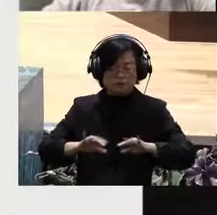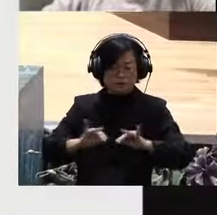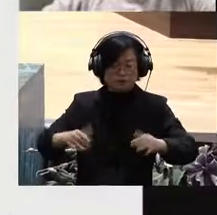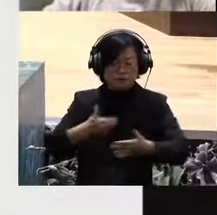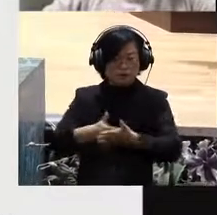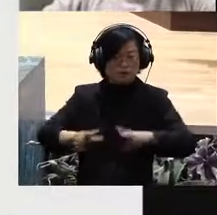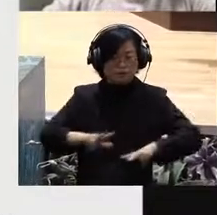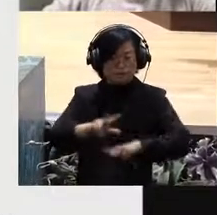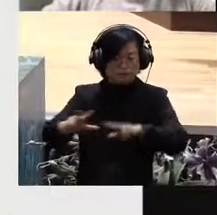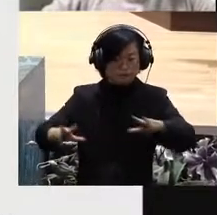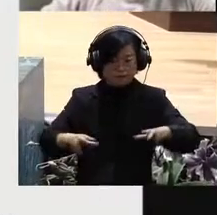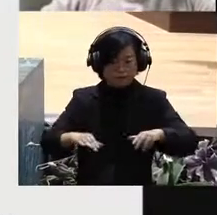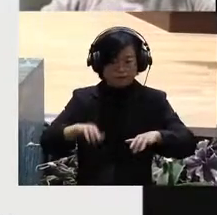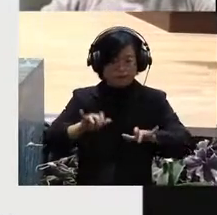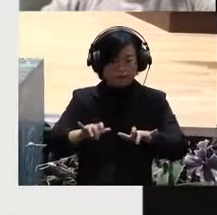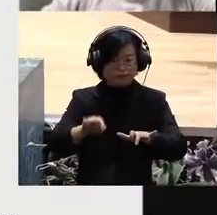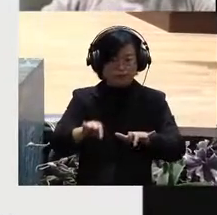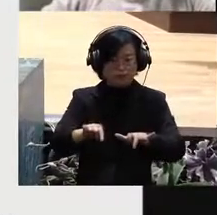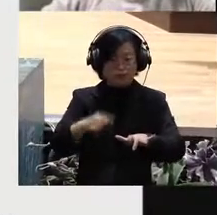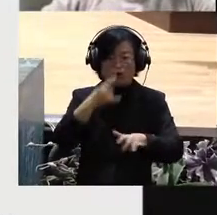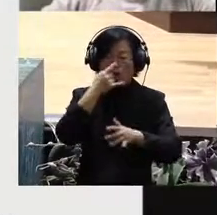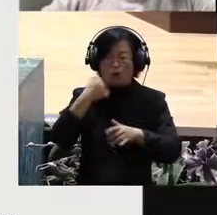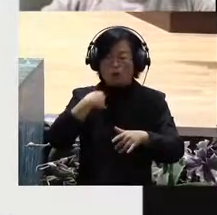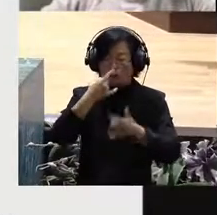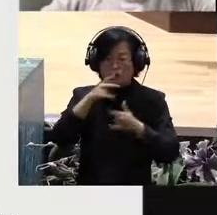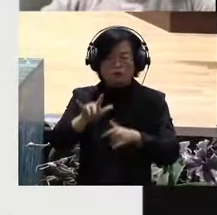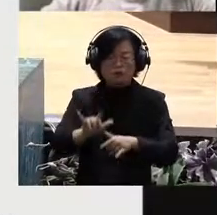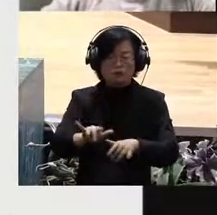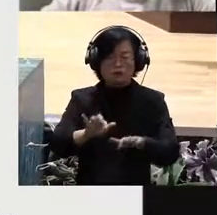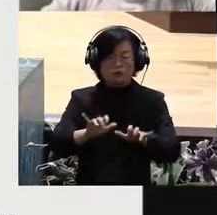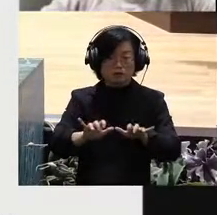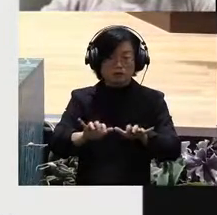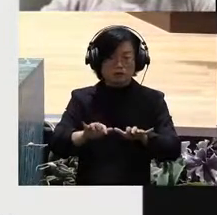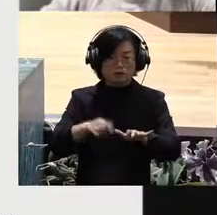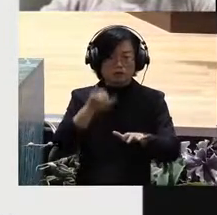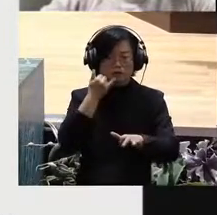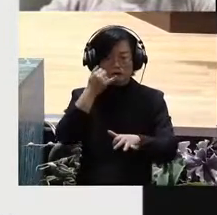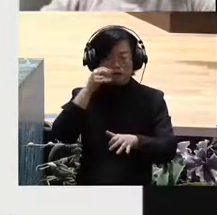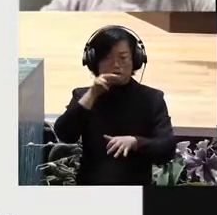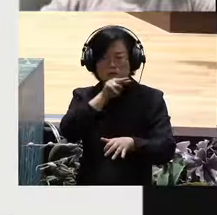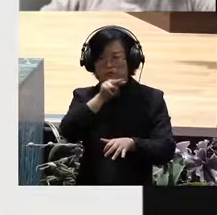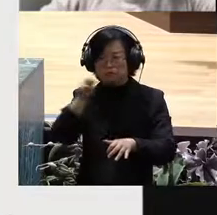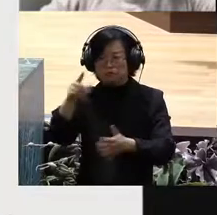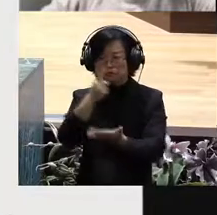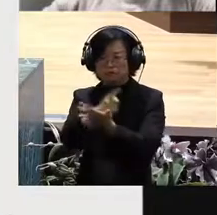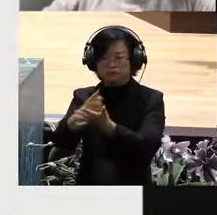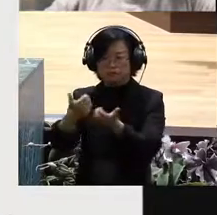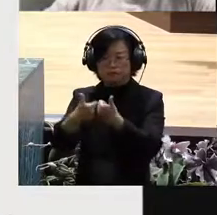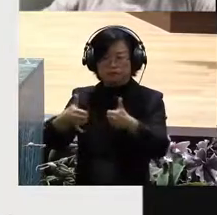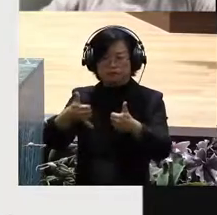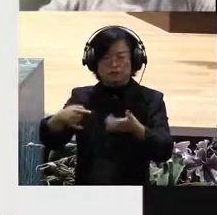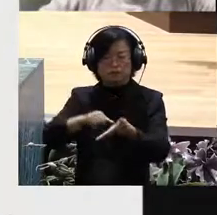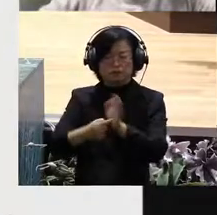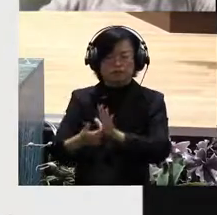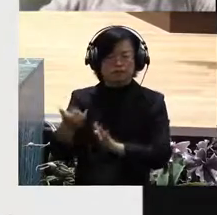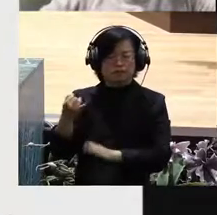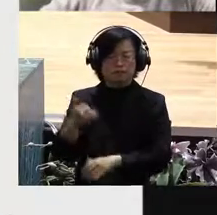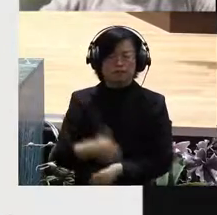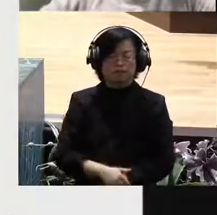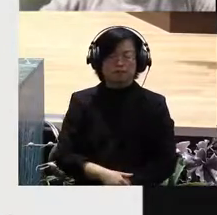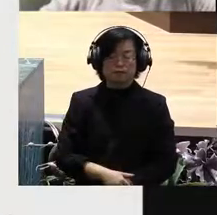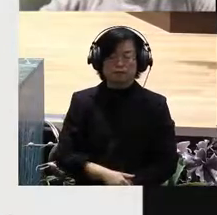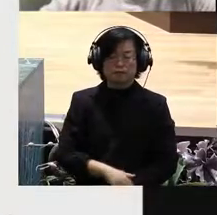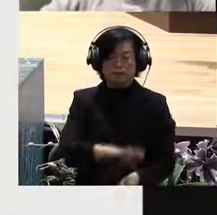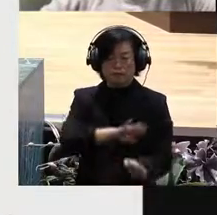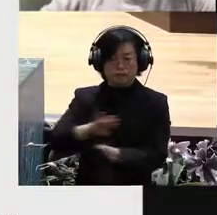In addition to legis, we also co-authored two commitments with the Ministry, Federal Ministry of IT for the